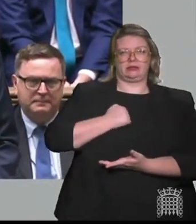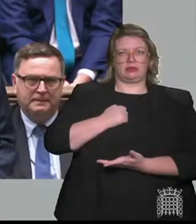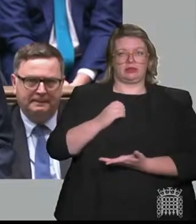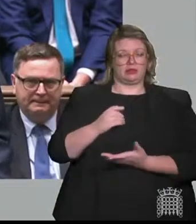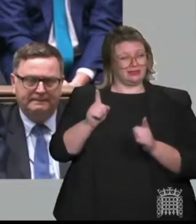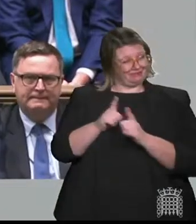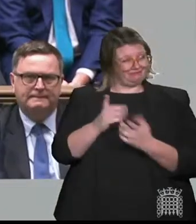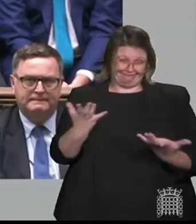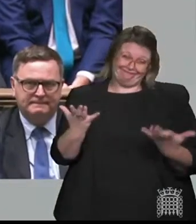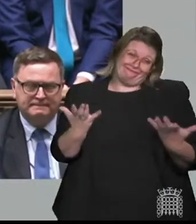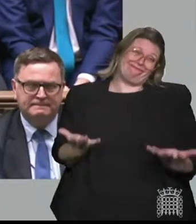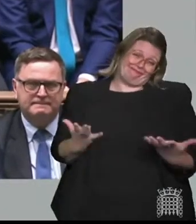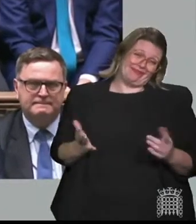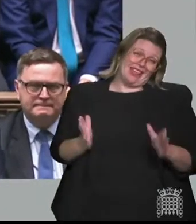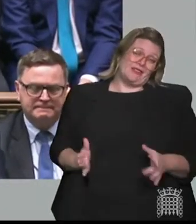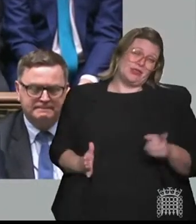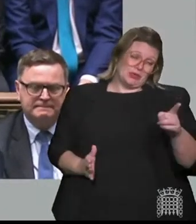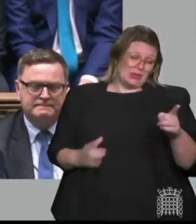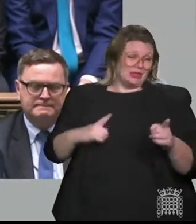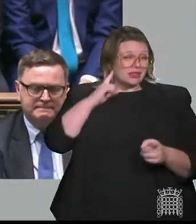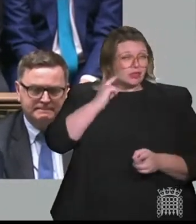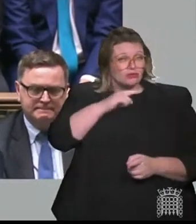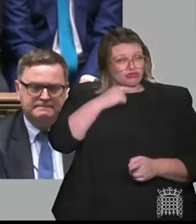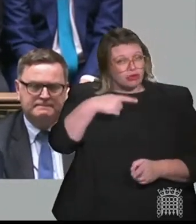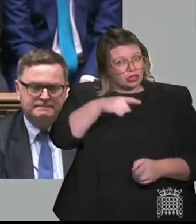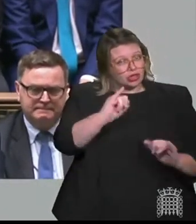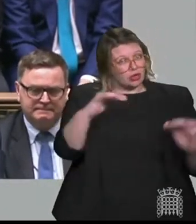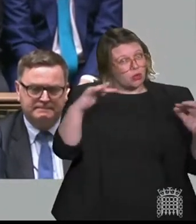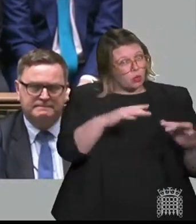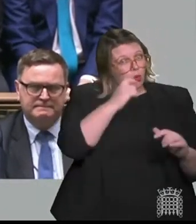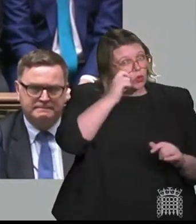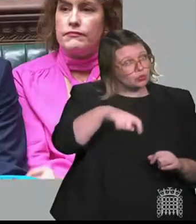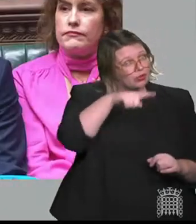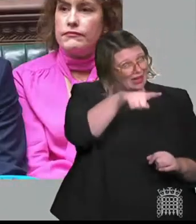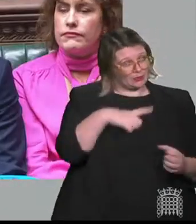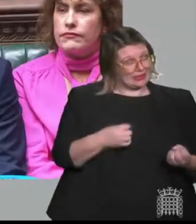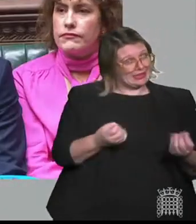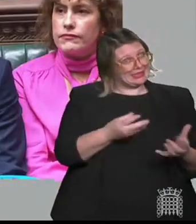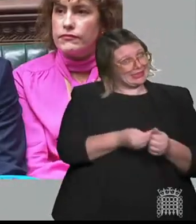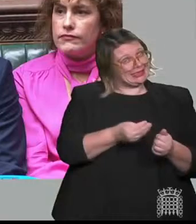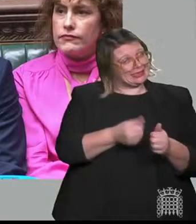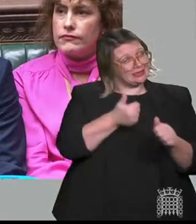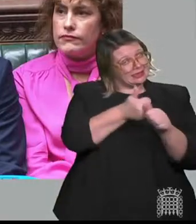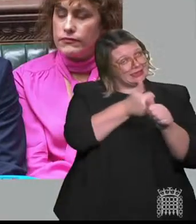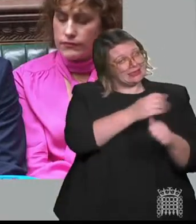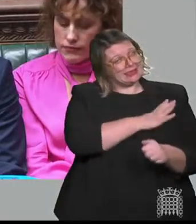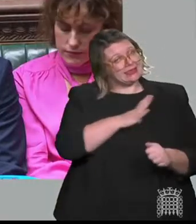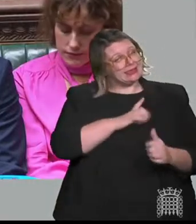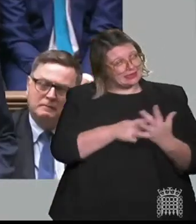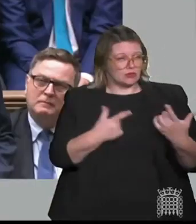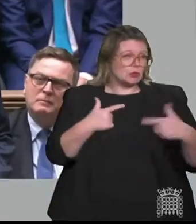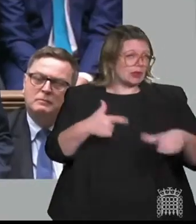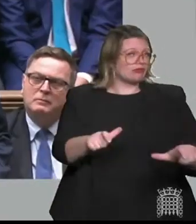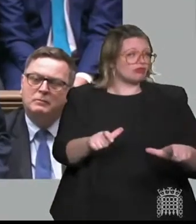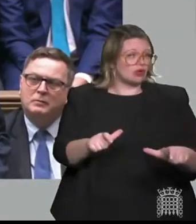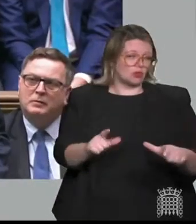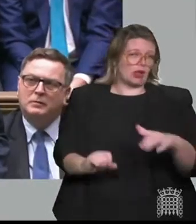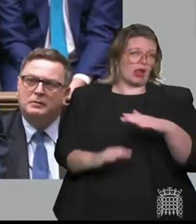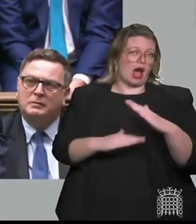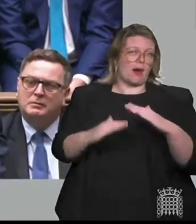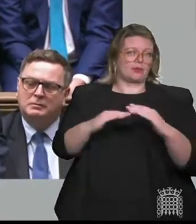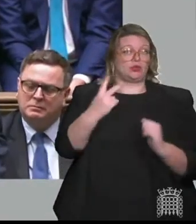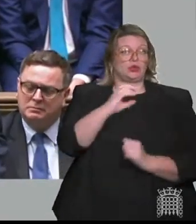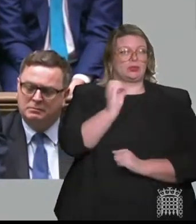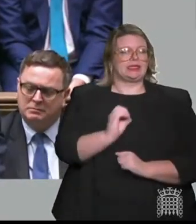order, most notably from Putin's evil war in Ukraine. We also support a group of people to whom we owe